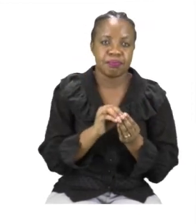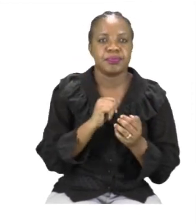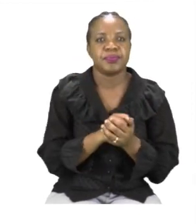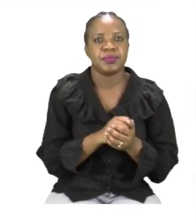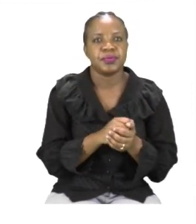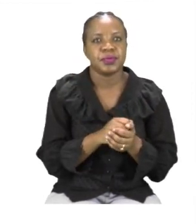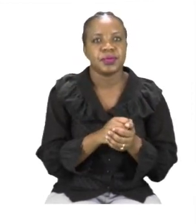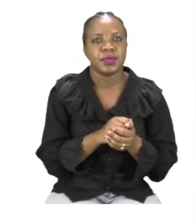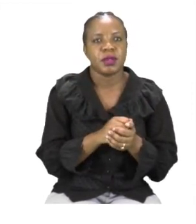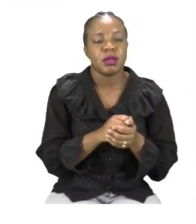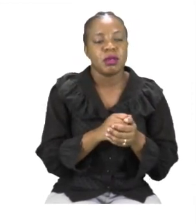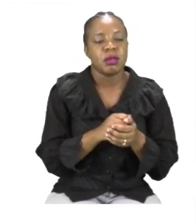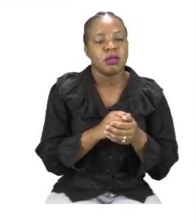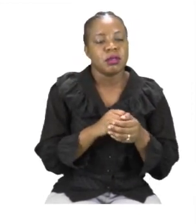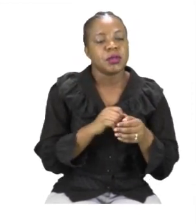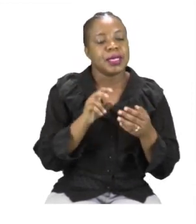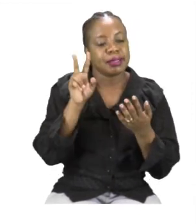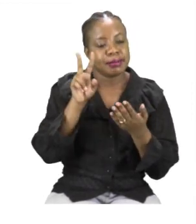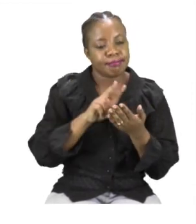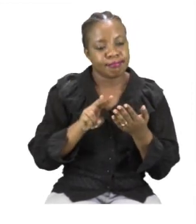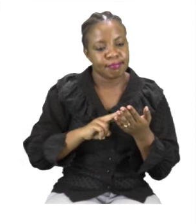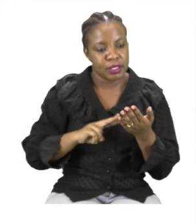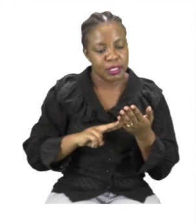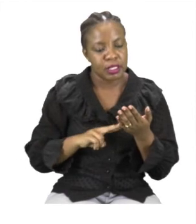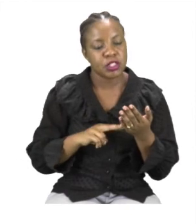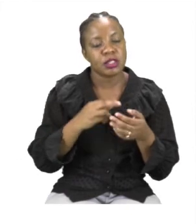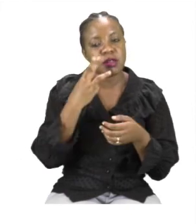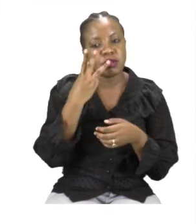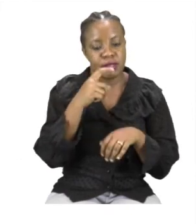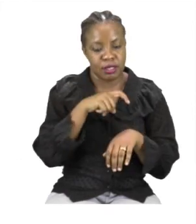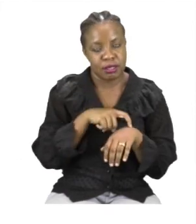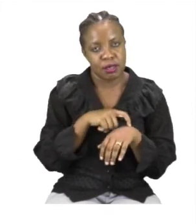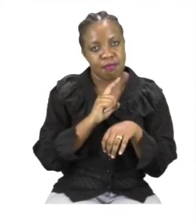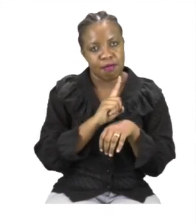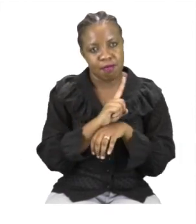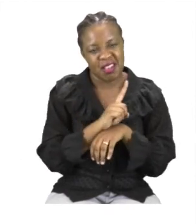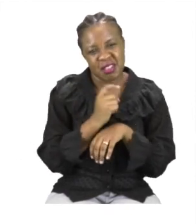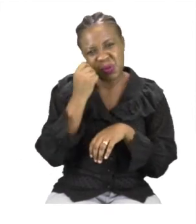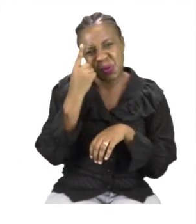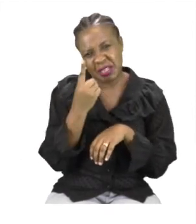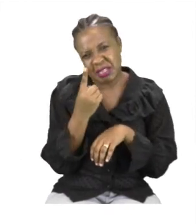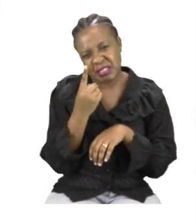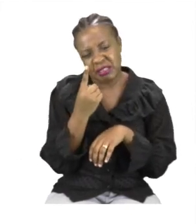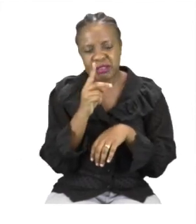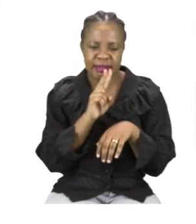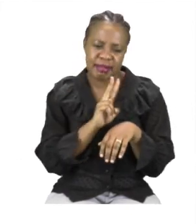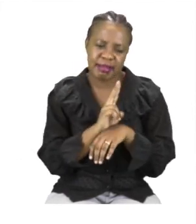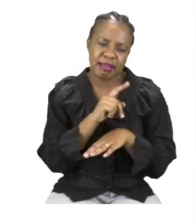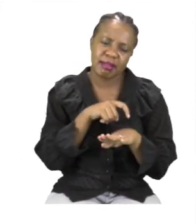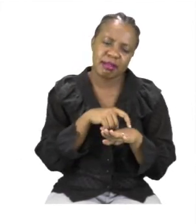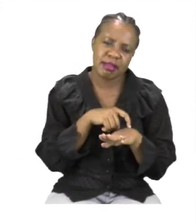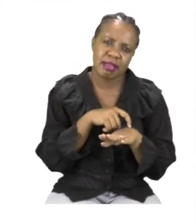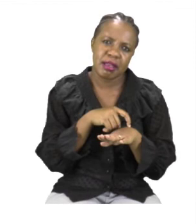to understand, the second time to know what you need to make the answers, and the third